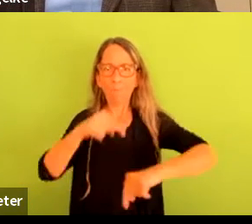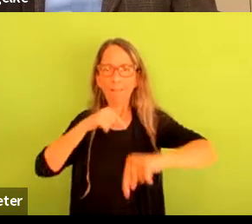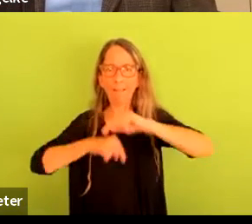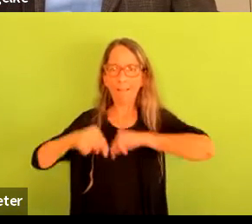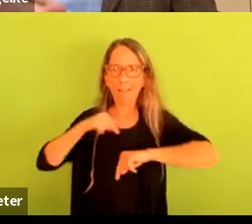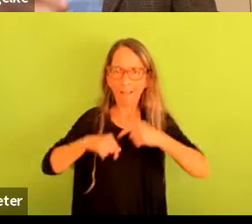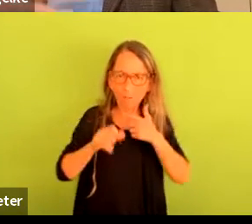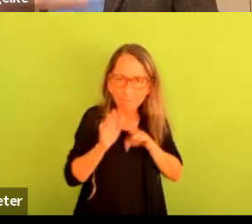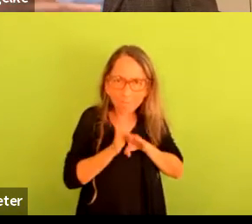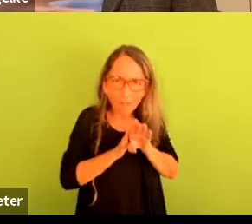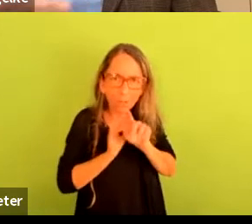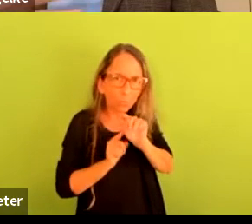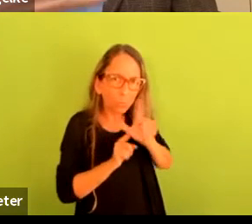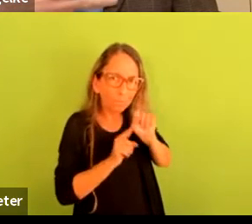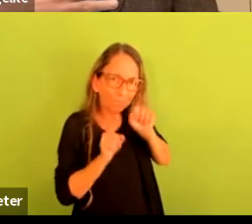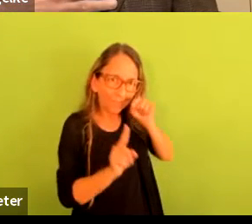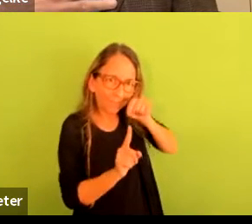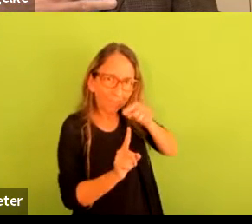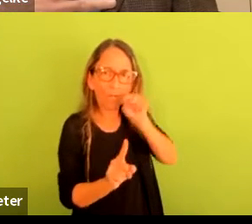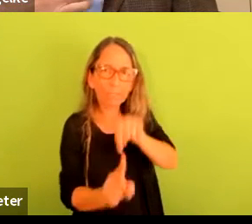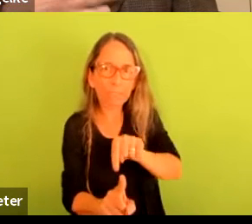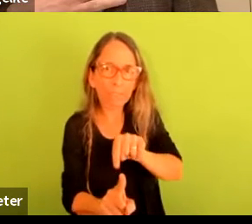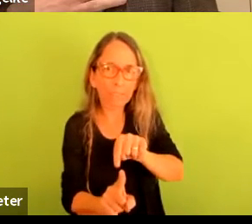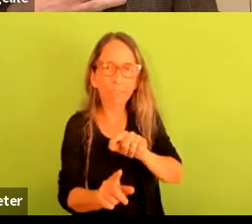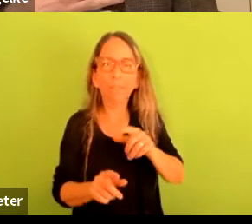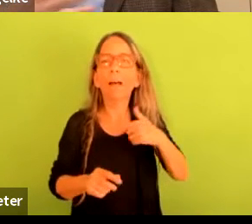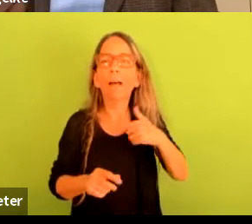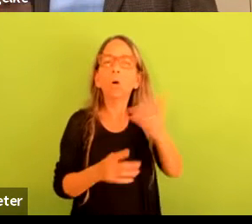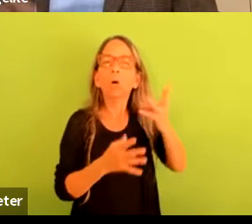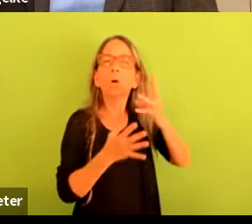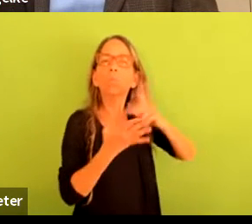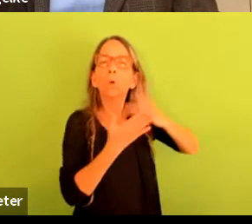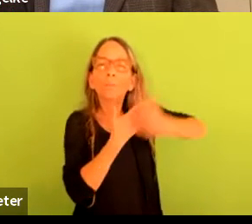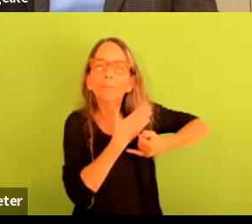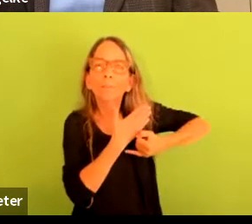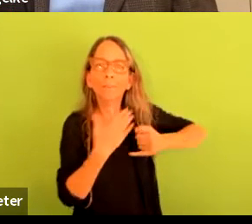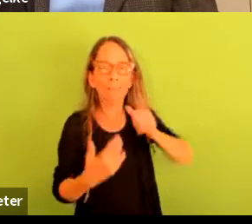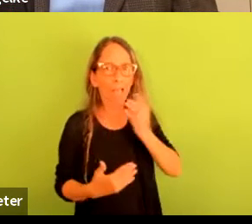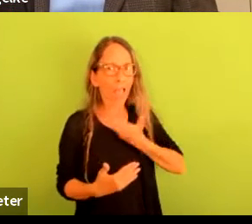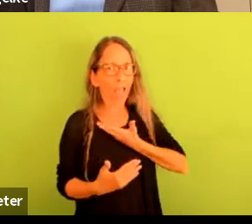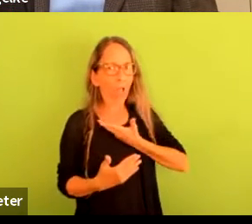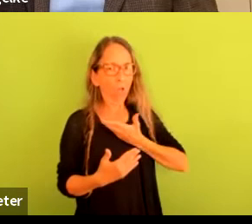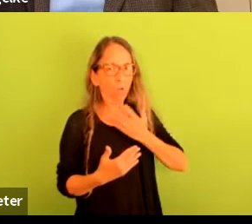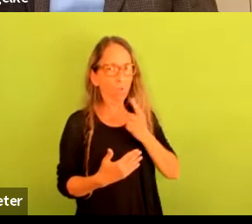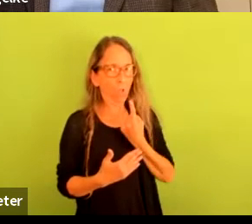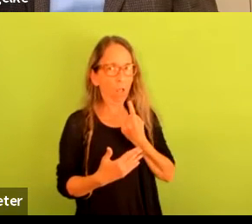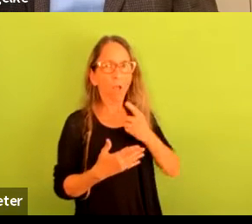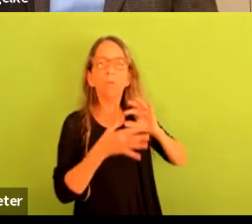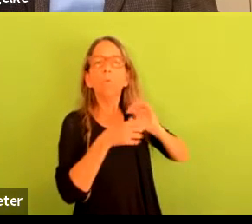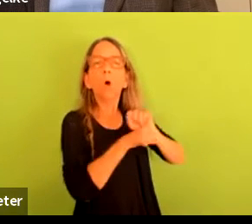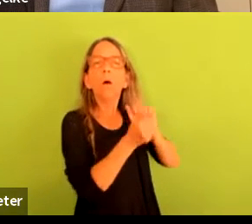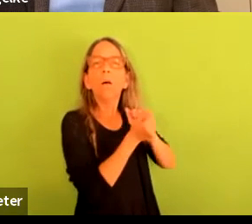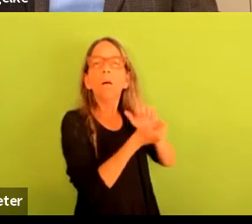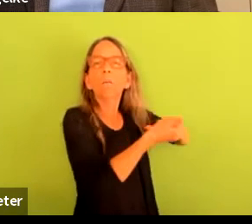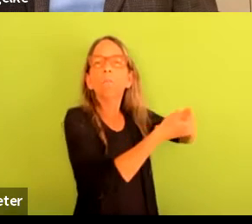of projects that are not just ours. They're not just focused on developing them for us. We've been working with the Joint Providers Group now for about 3